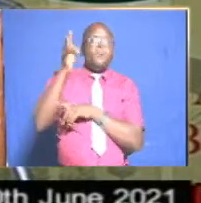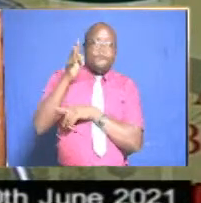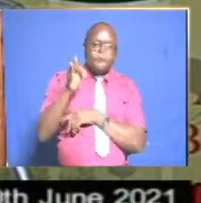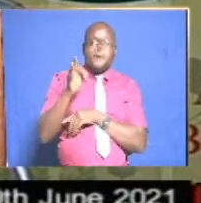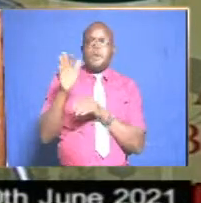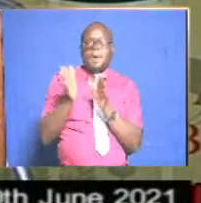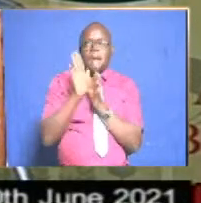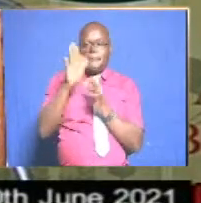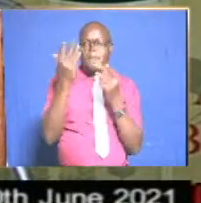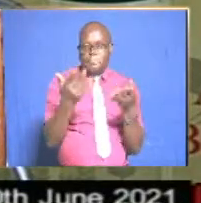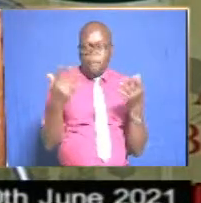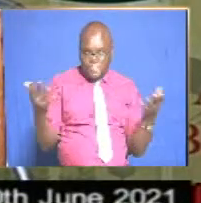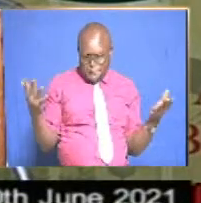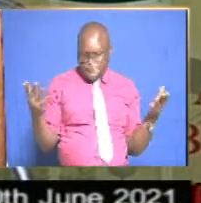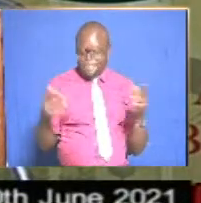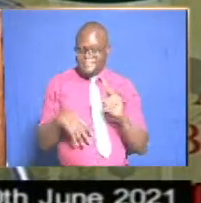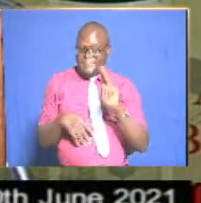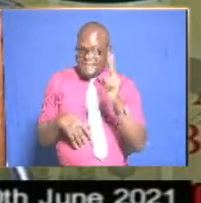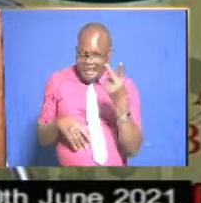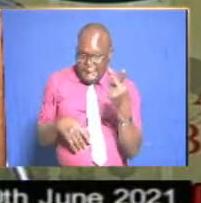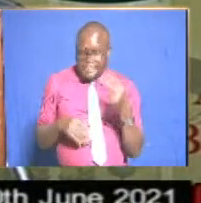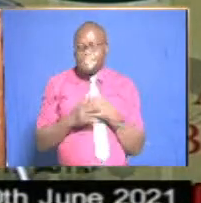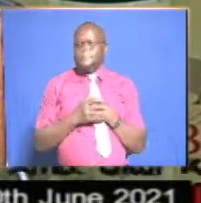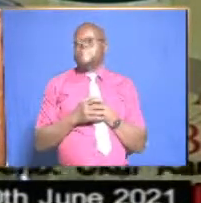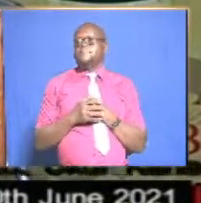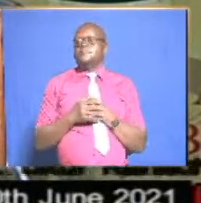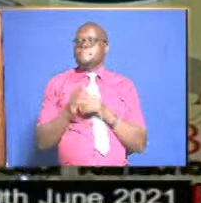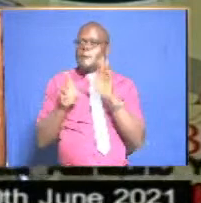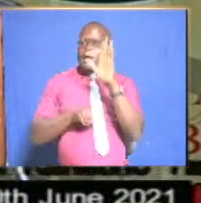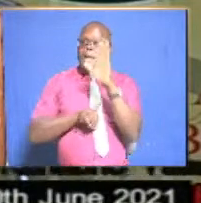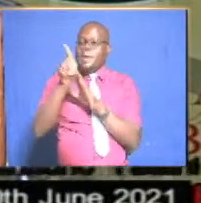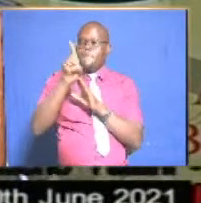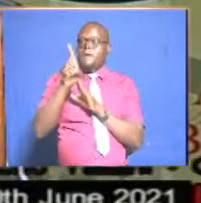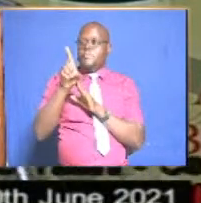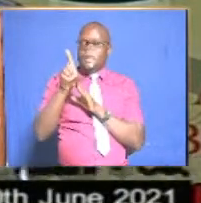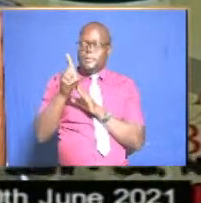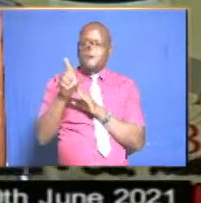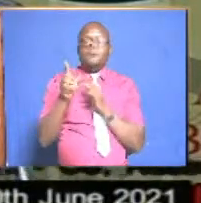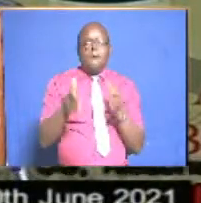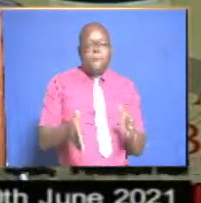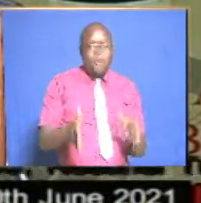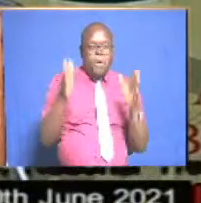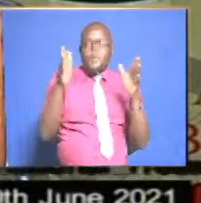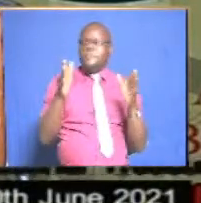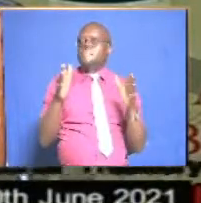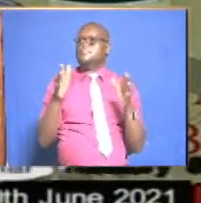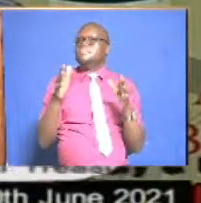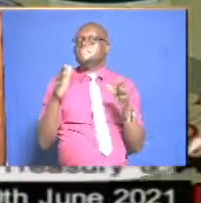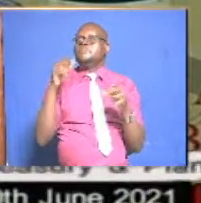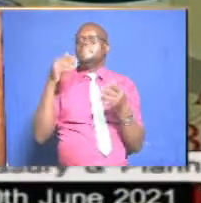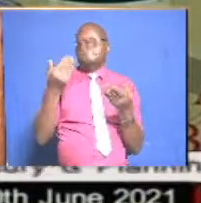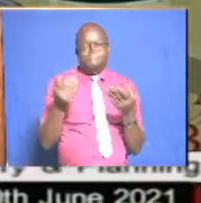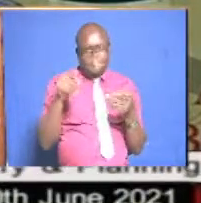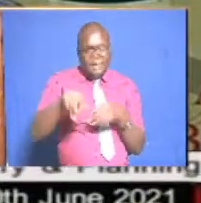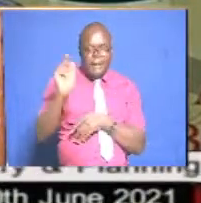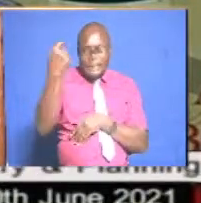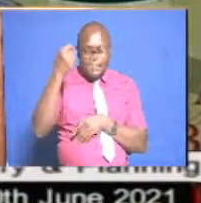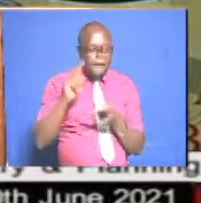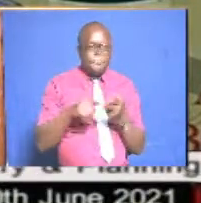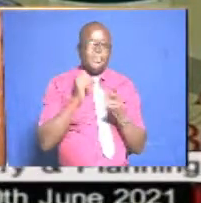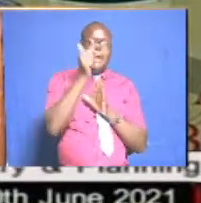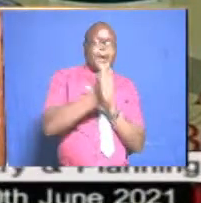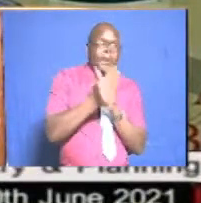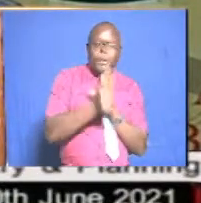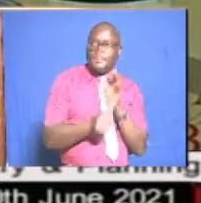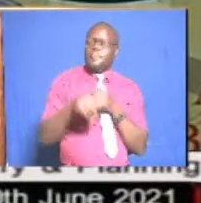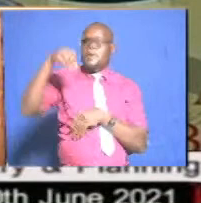their properties. Second, scale up development of critical infrastructure in the country, such as roads, rail,